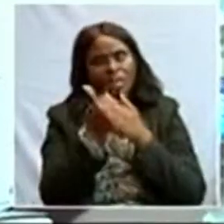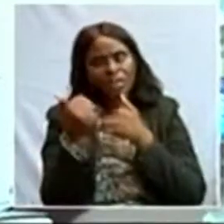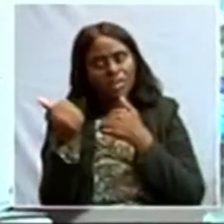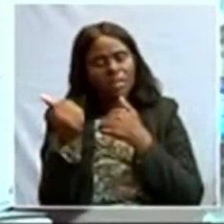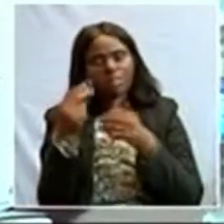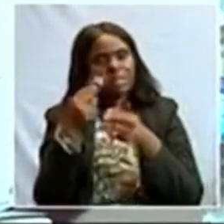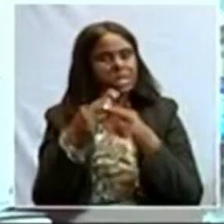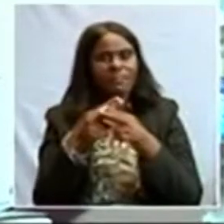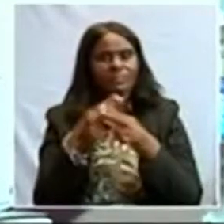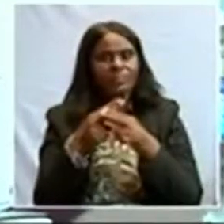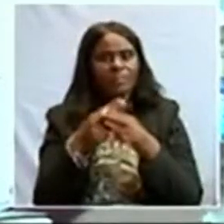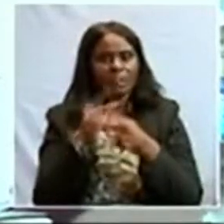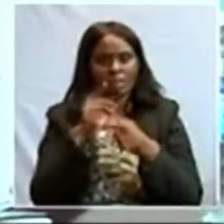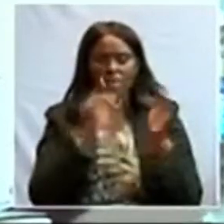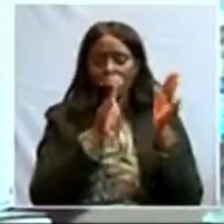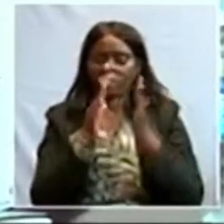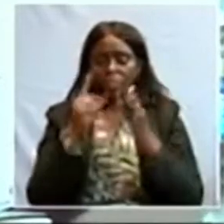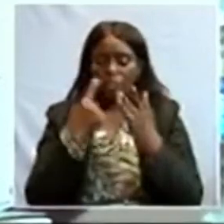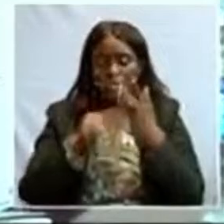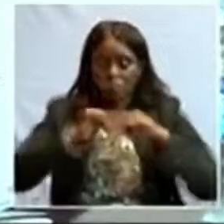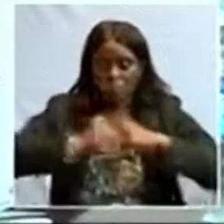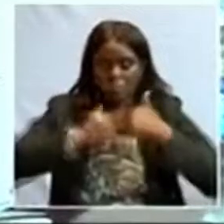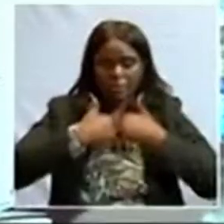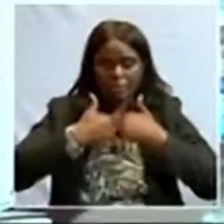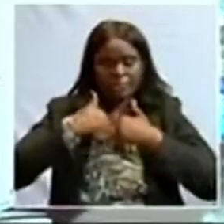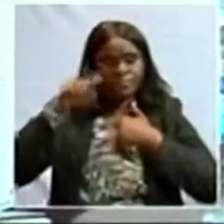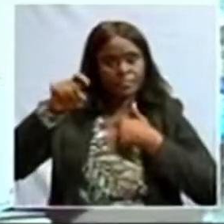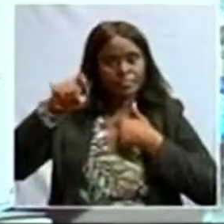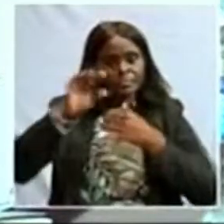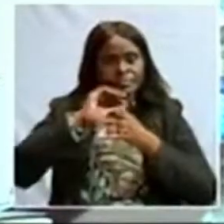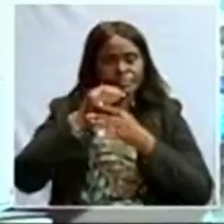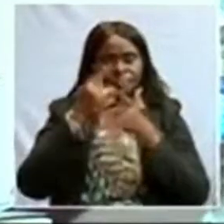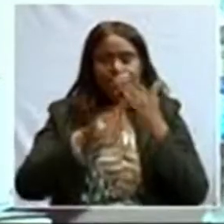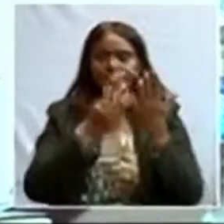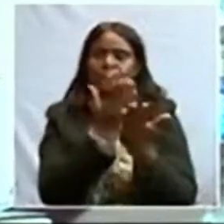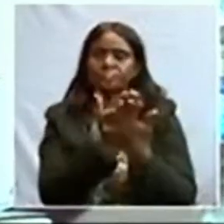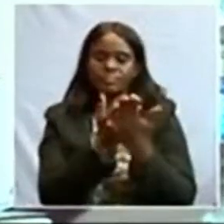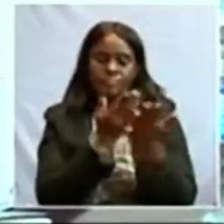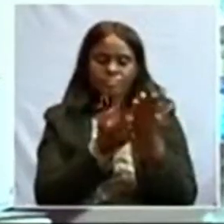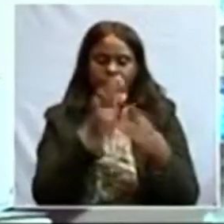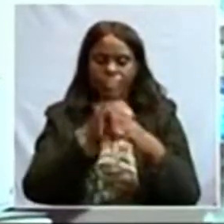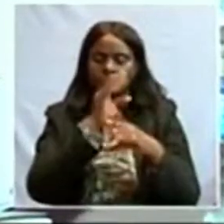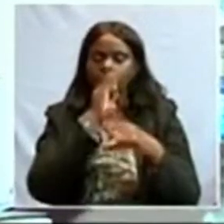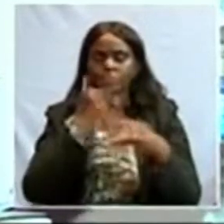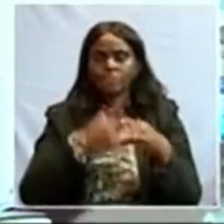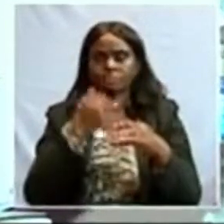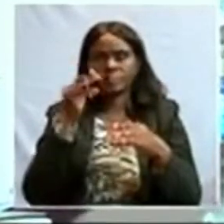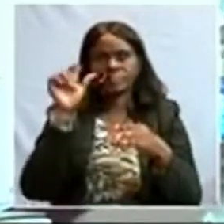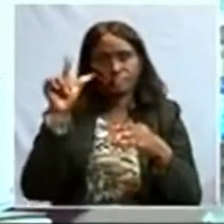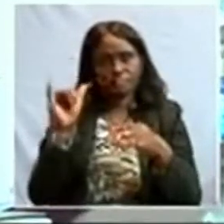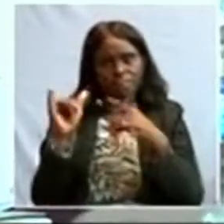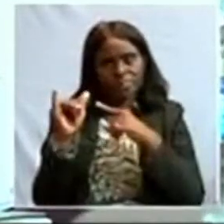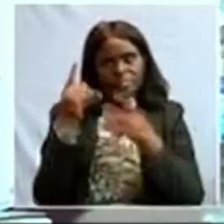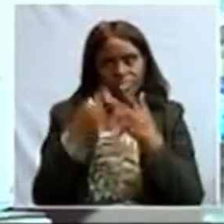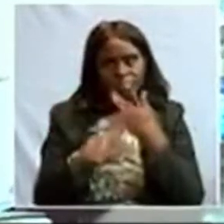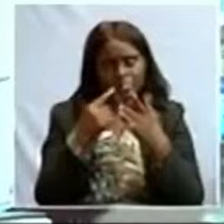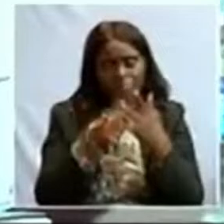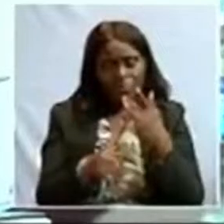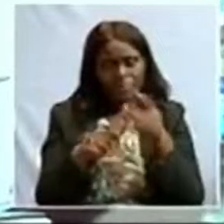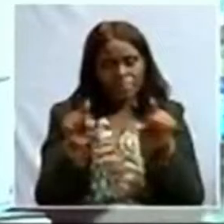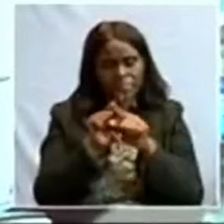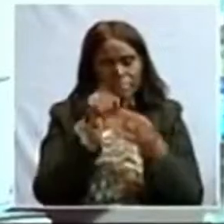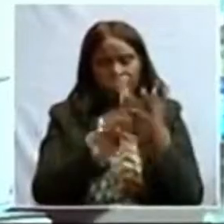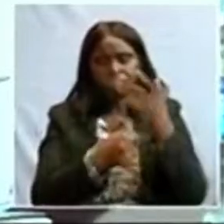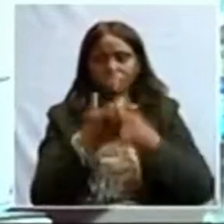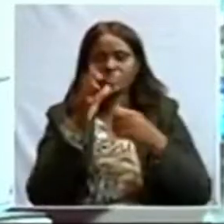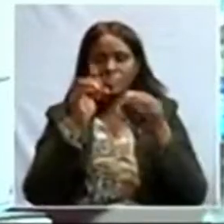name. The desired requirement or the recommendation on behalf of Rwansha is that whatever